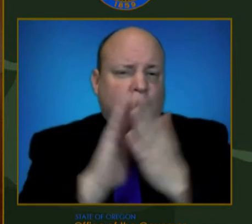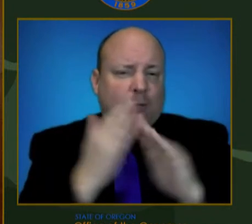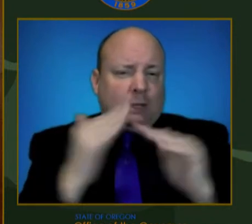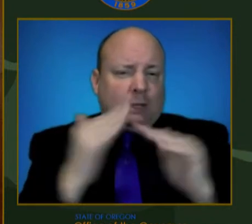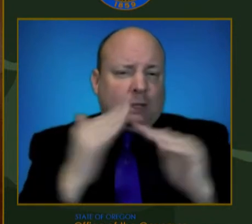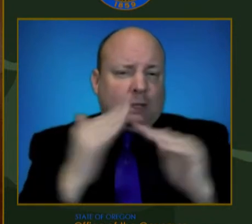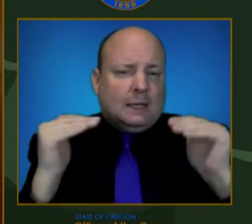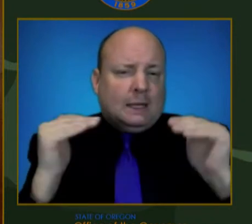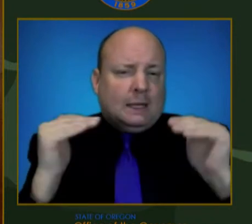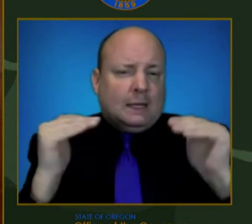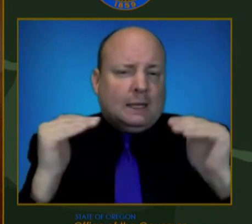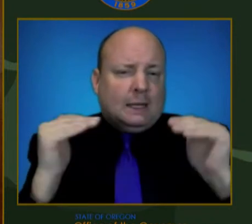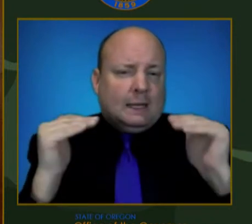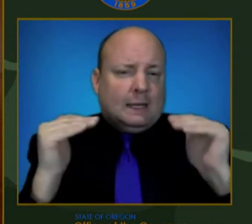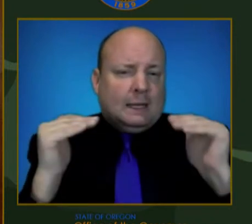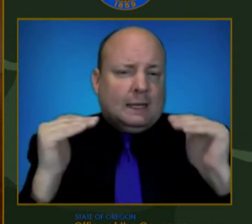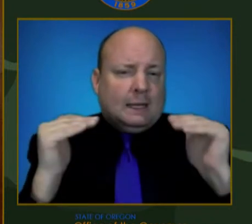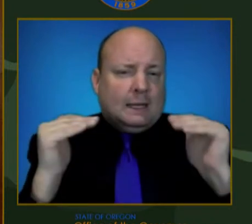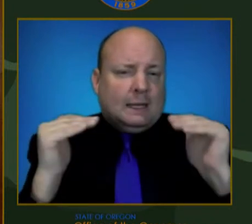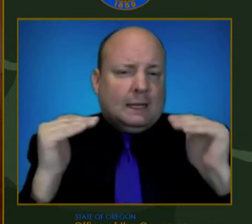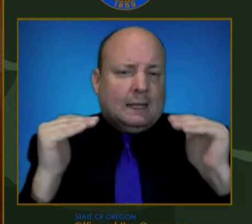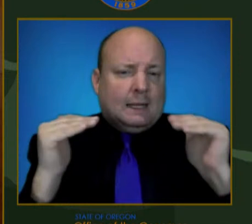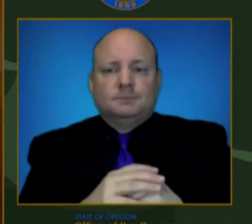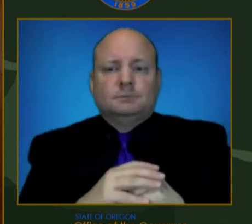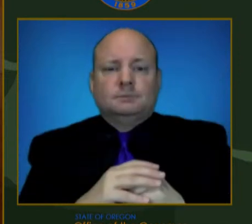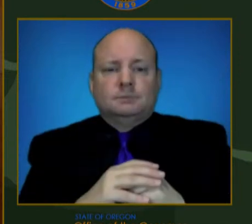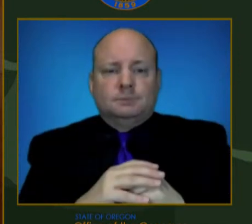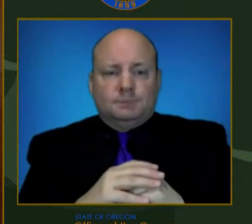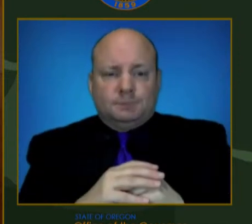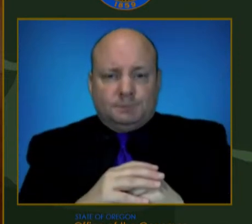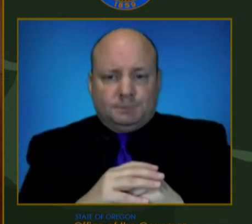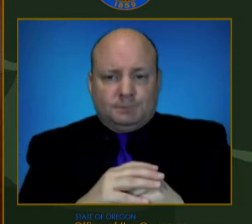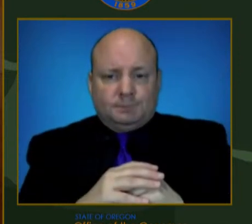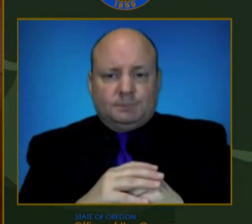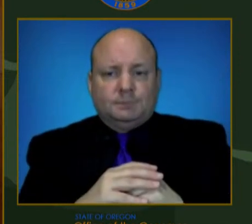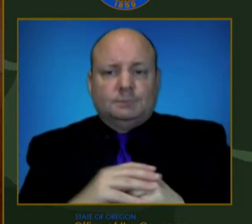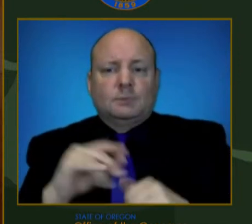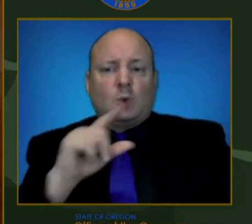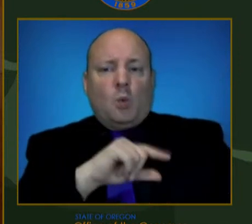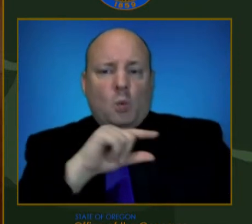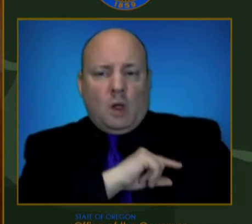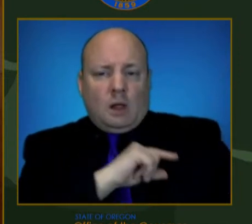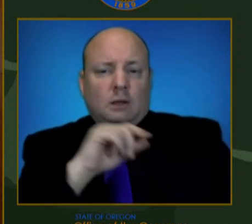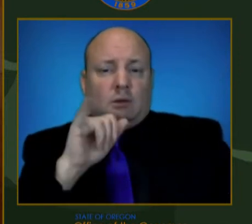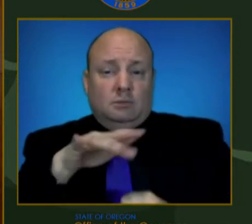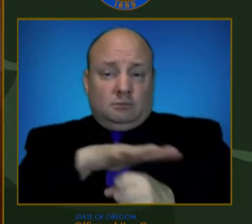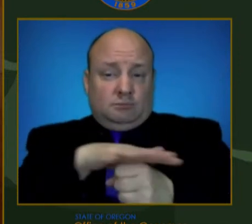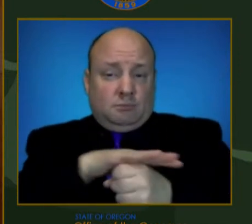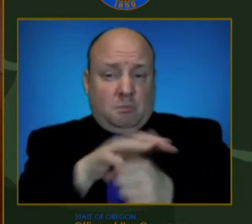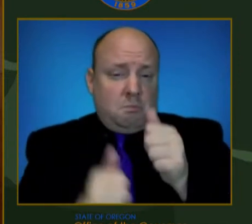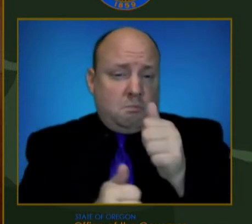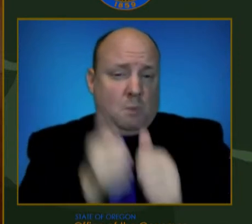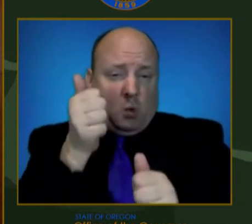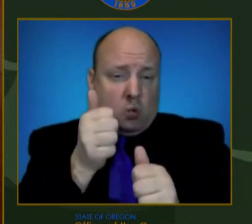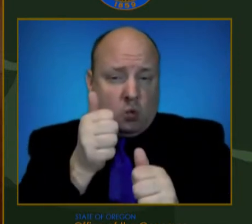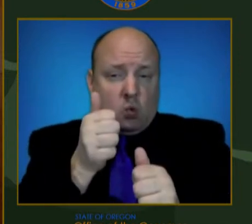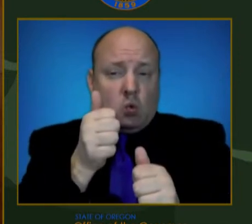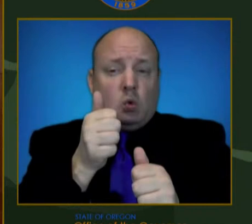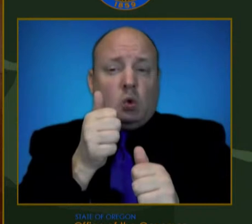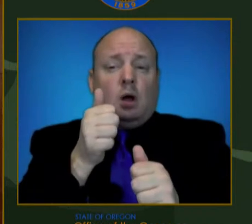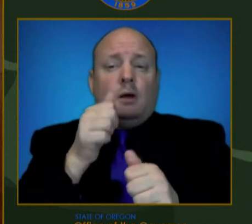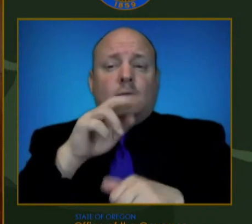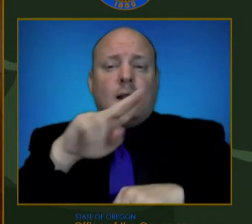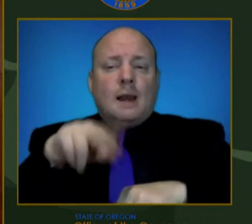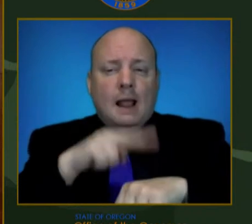health care during a time when people needed it the most. We also led the nation by passing the